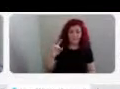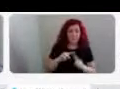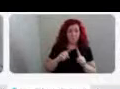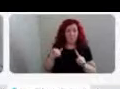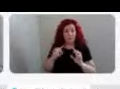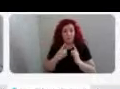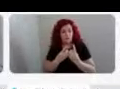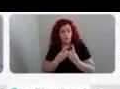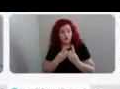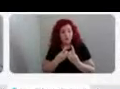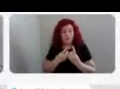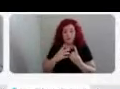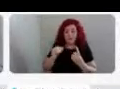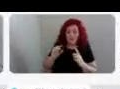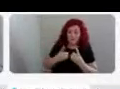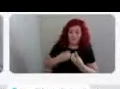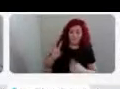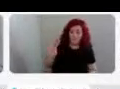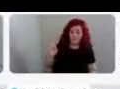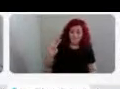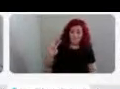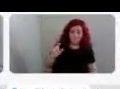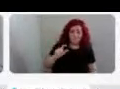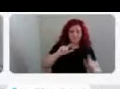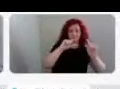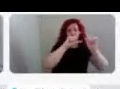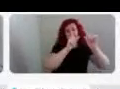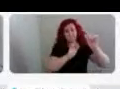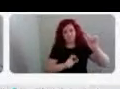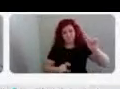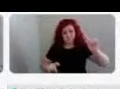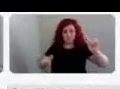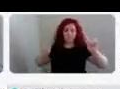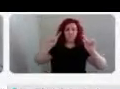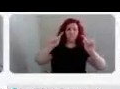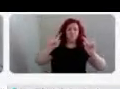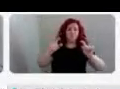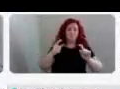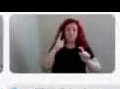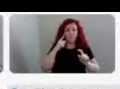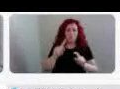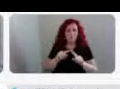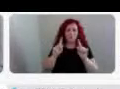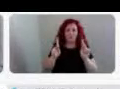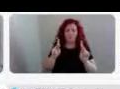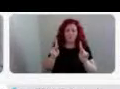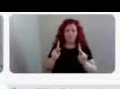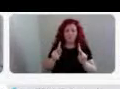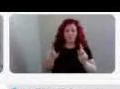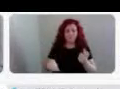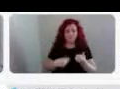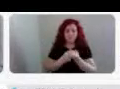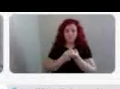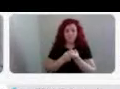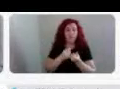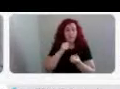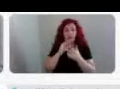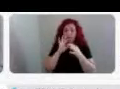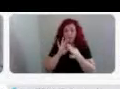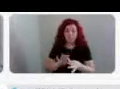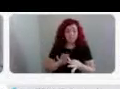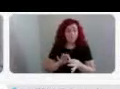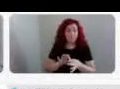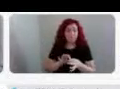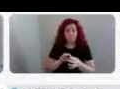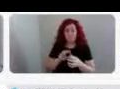district 17 are snaking around to grab different constituencies without regard to communities of interest or